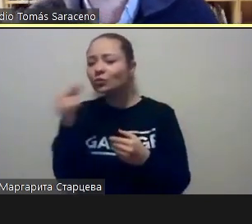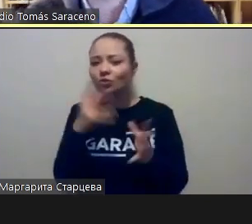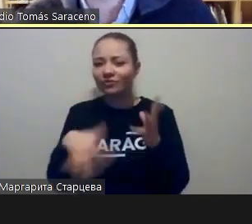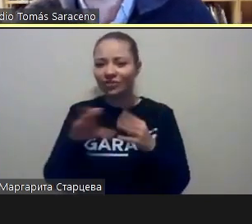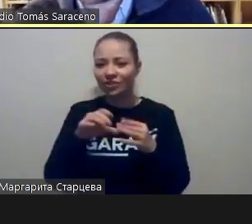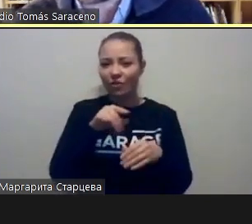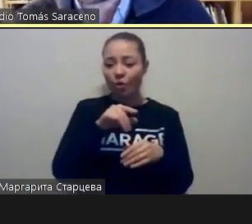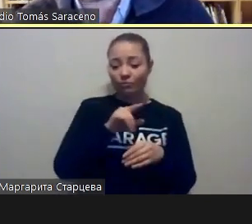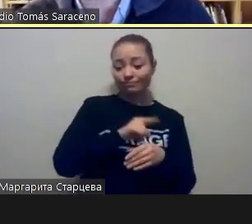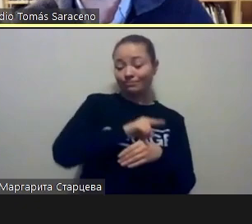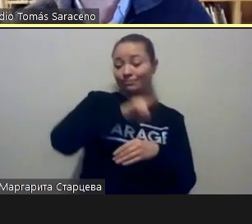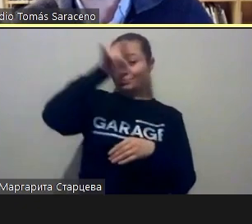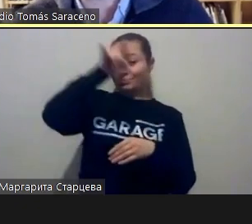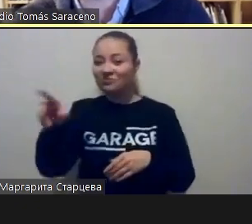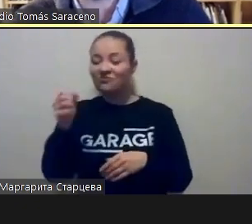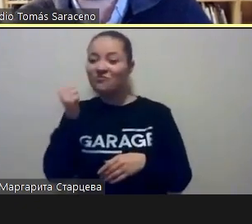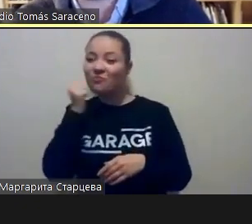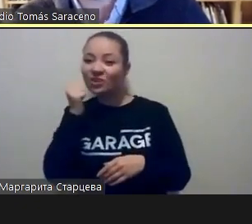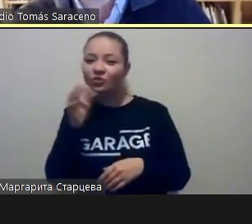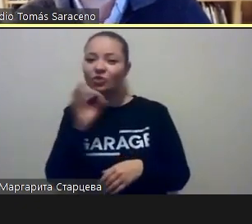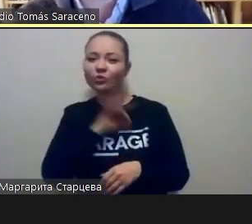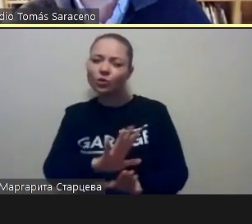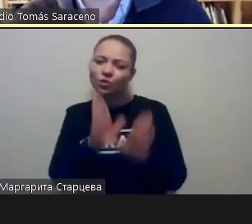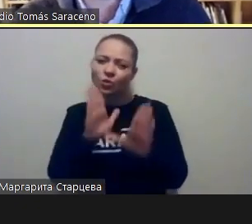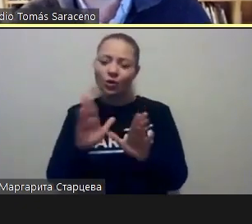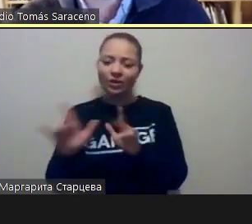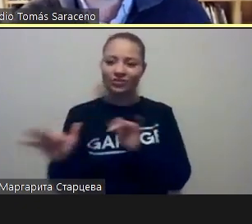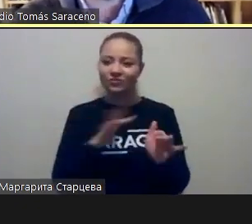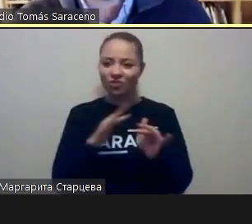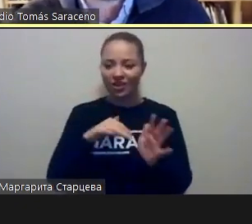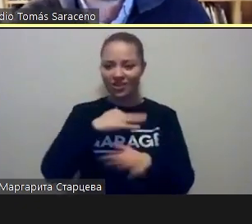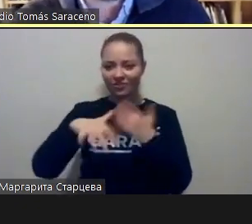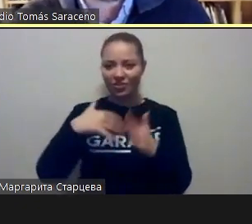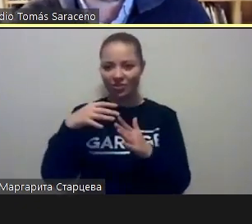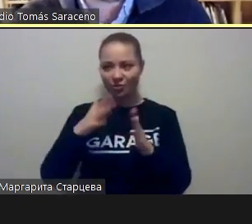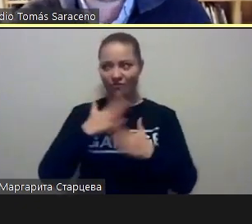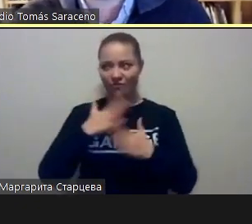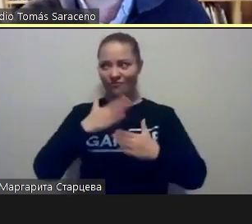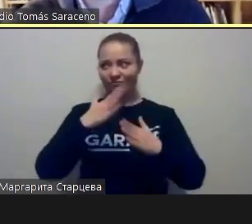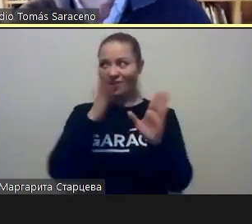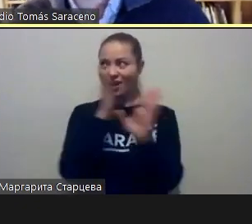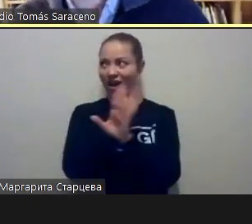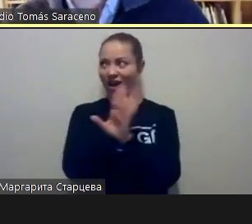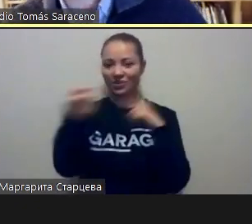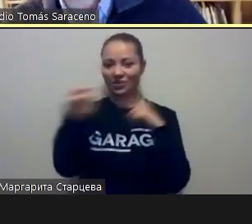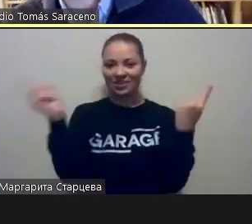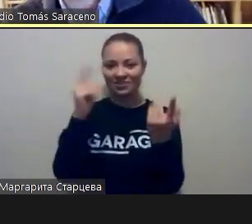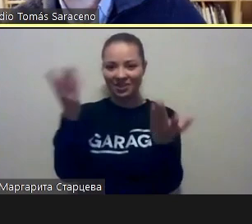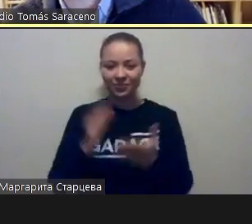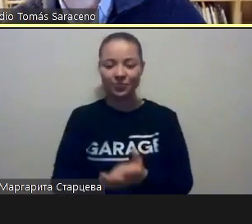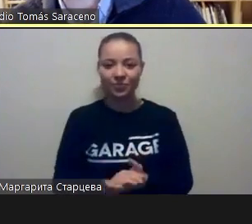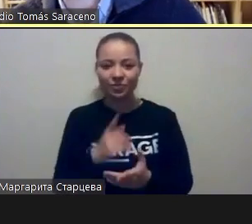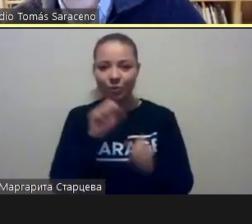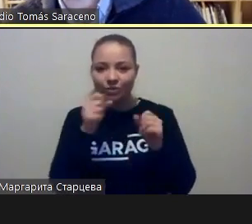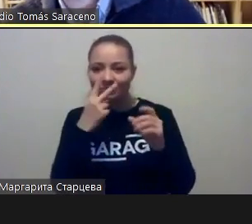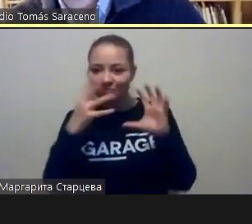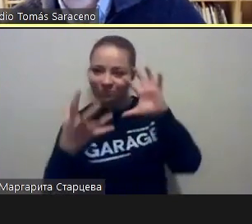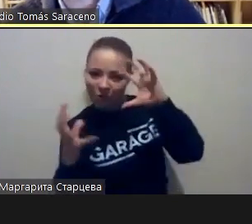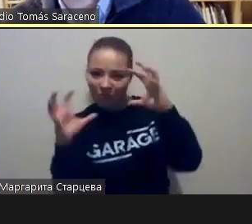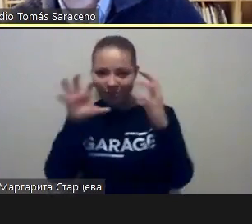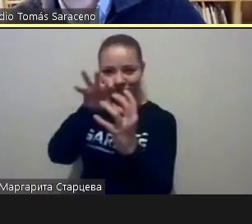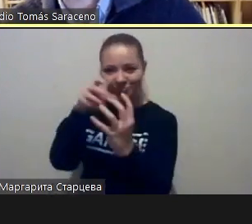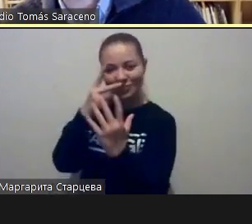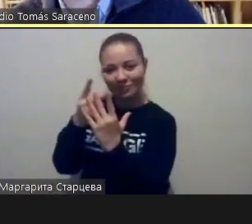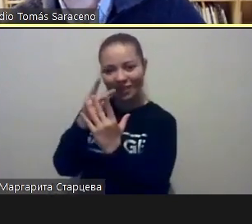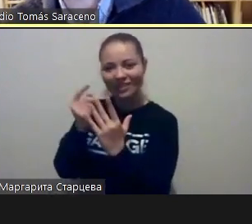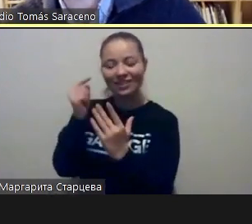movement of the wind once I learn to float in the air. Look, I mean, if you look in, and here is, you see here on the right, you got day 1,